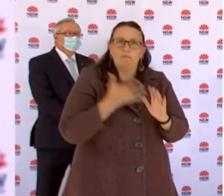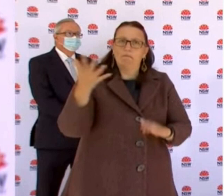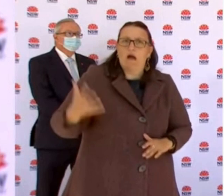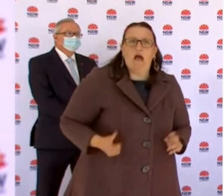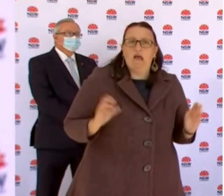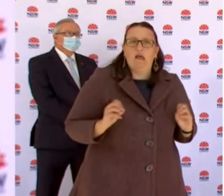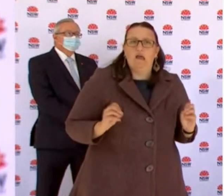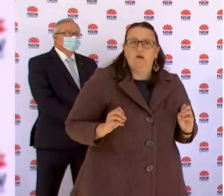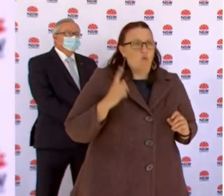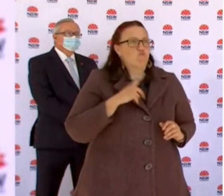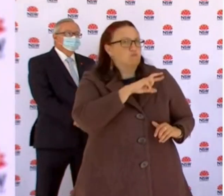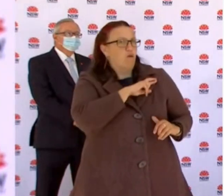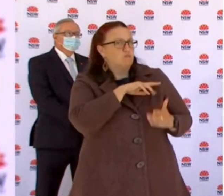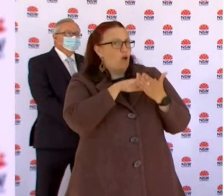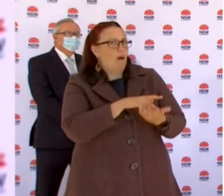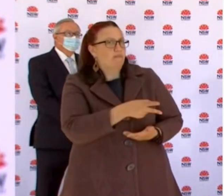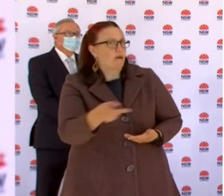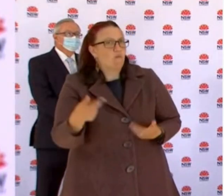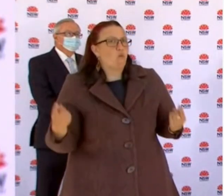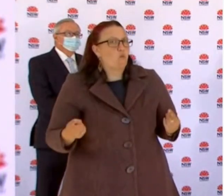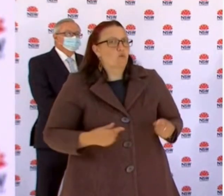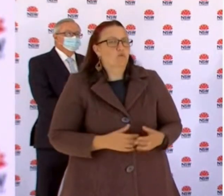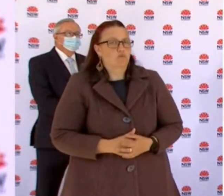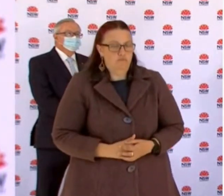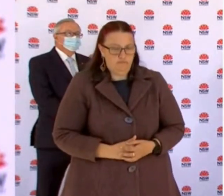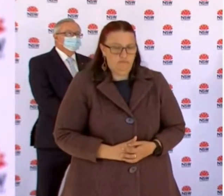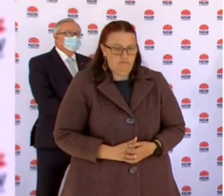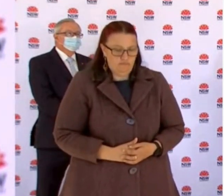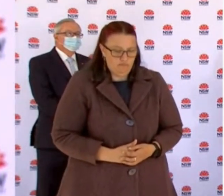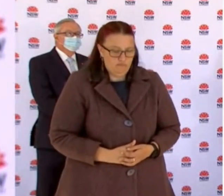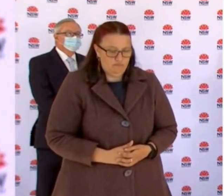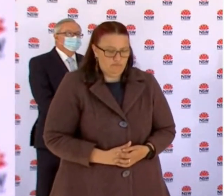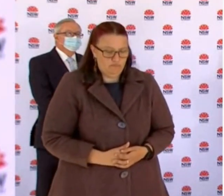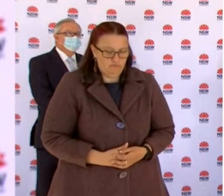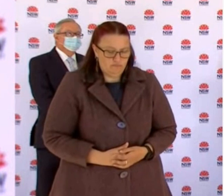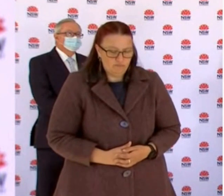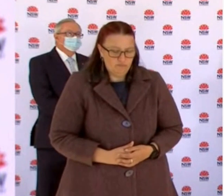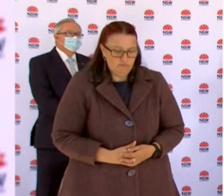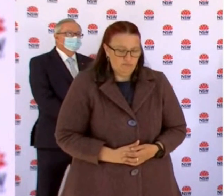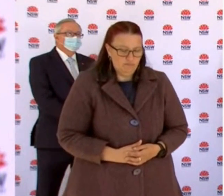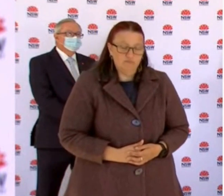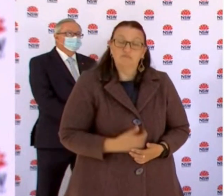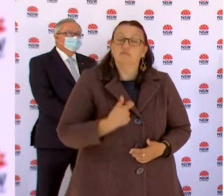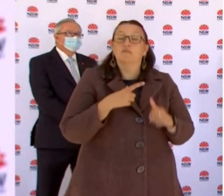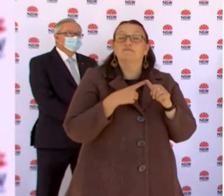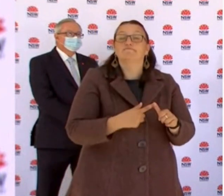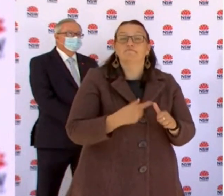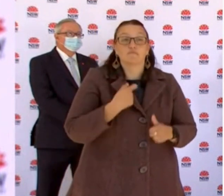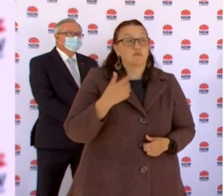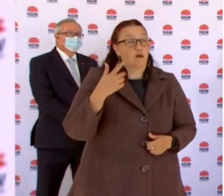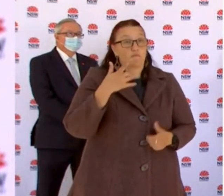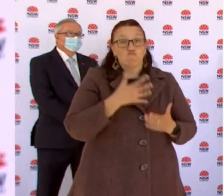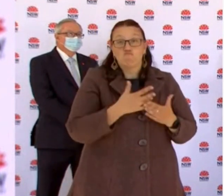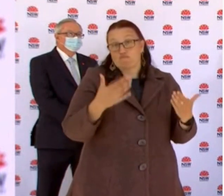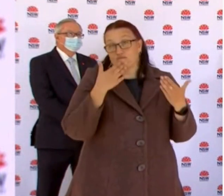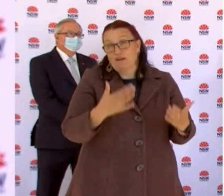has been, and we're very grateful that workplaces have respected the need for workers to stay home and get tested if they